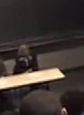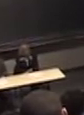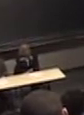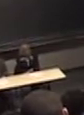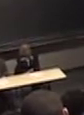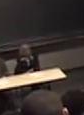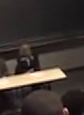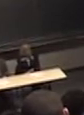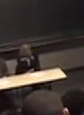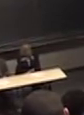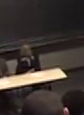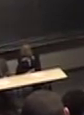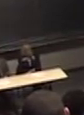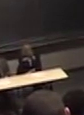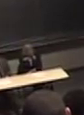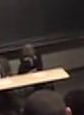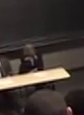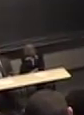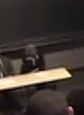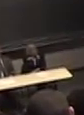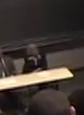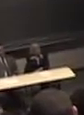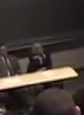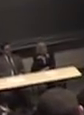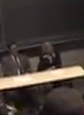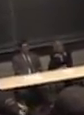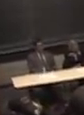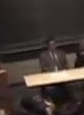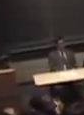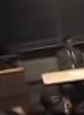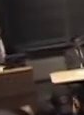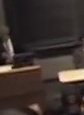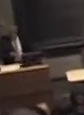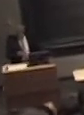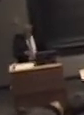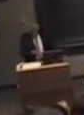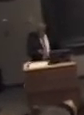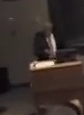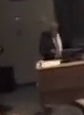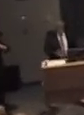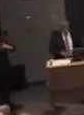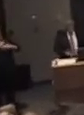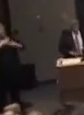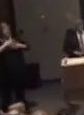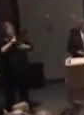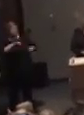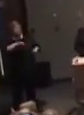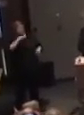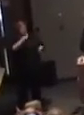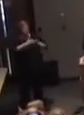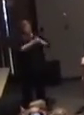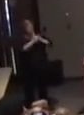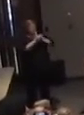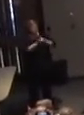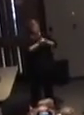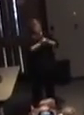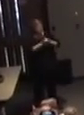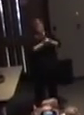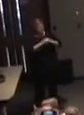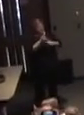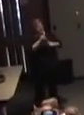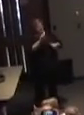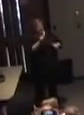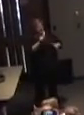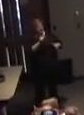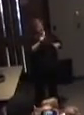makes Americans and a lot of people I know more so now than ever happy and proud to be helping out the